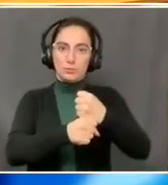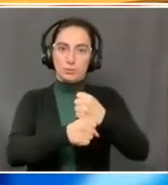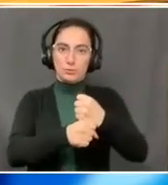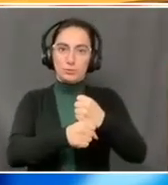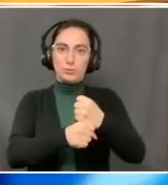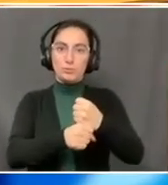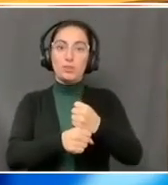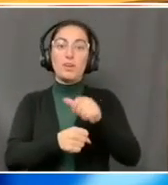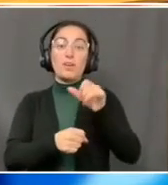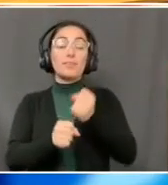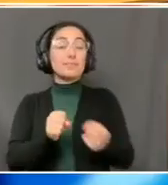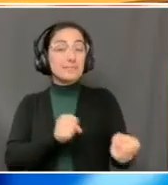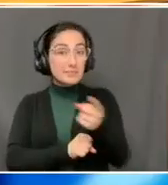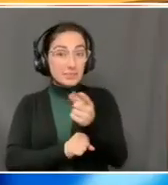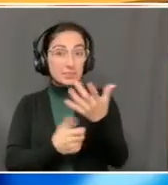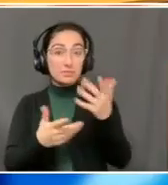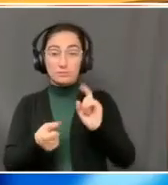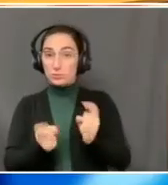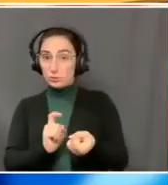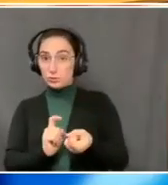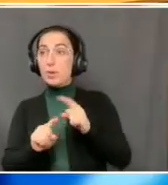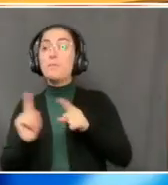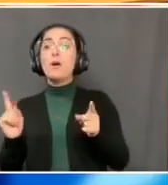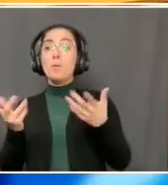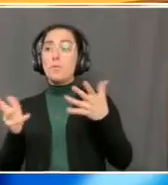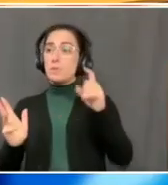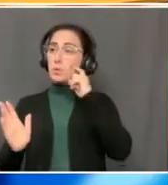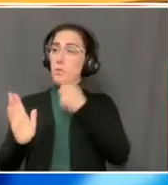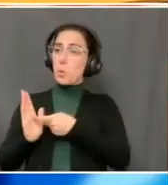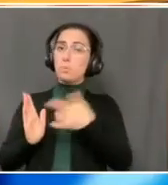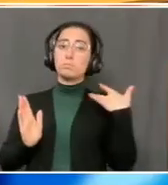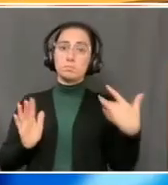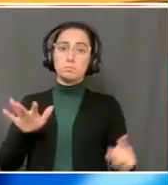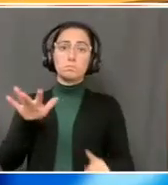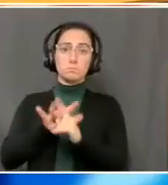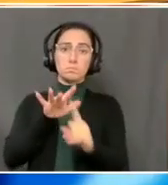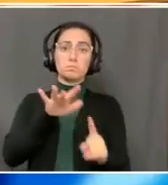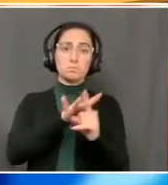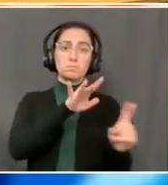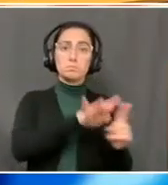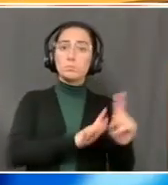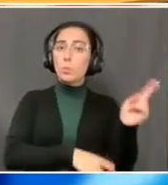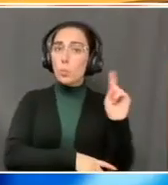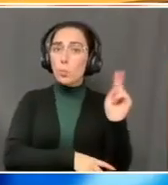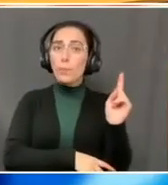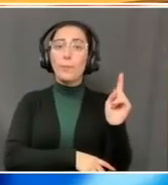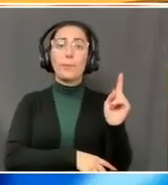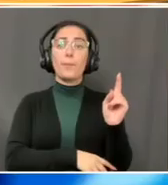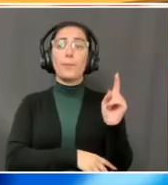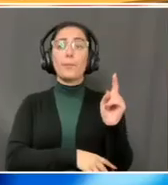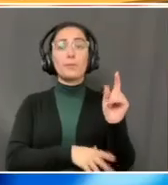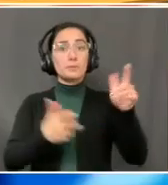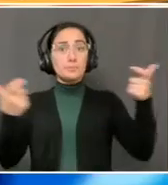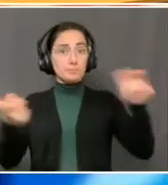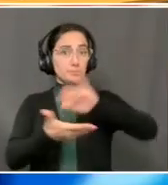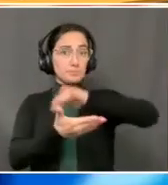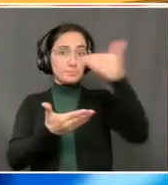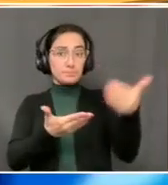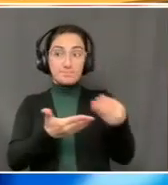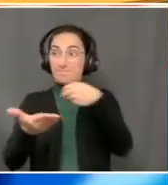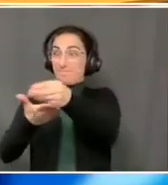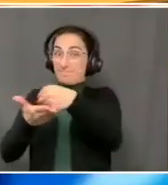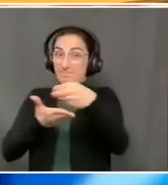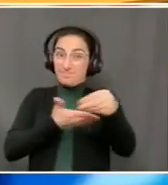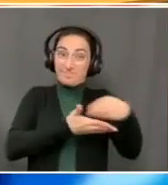year, but we did see those trends where oftentimes there was a substantial amount of spending when you're comparing the